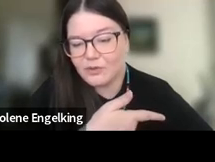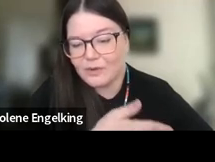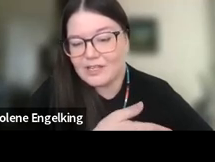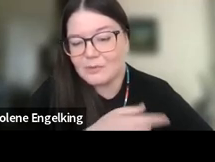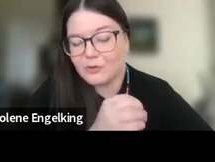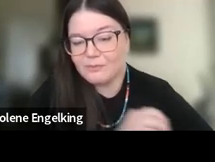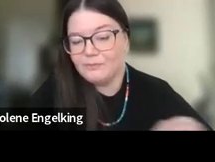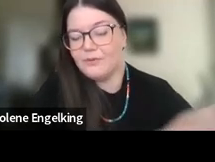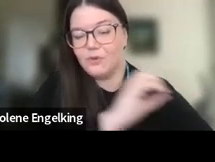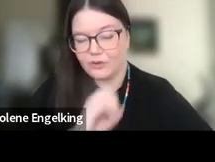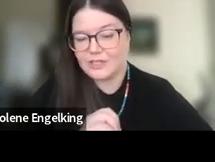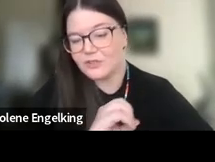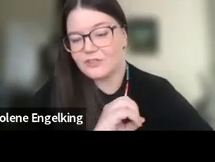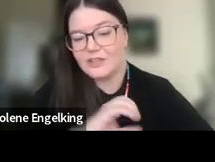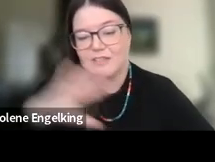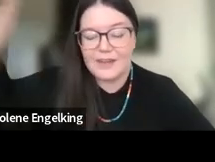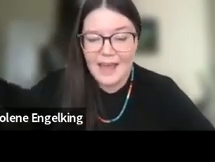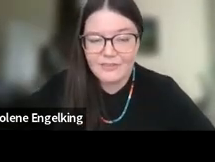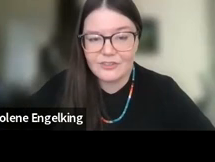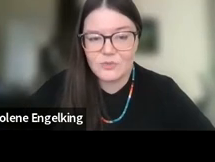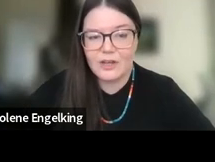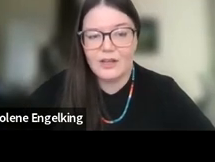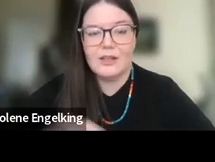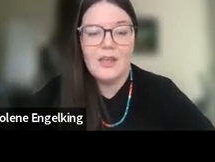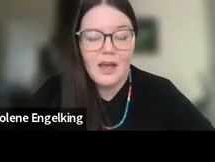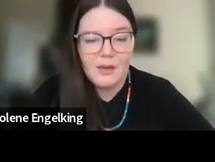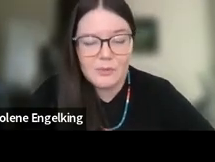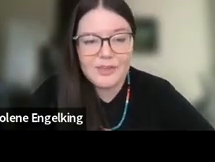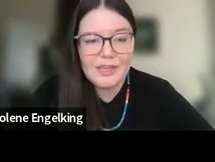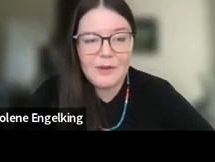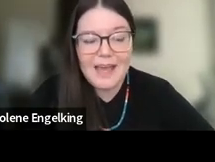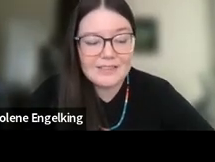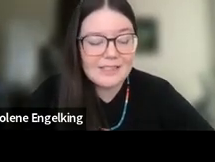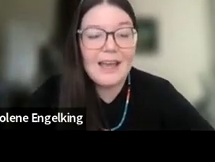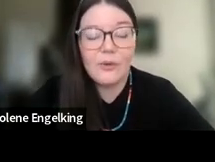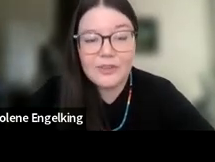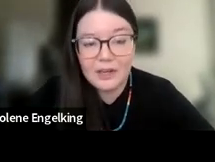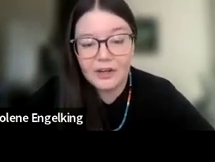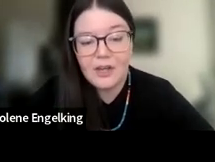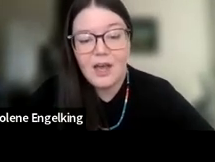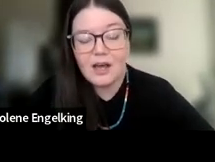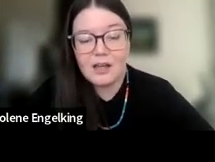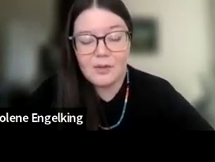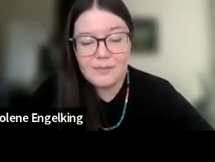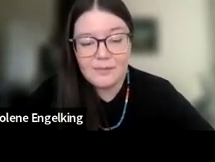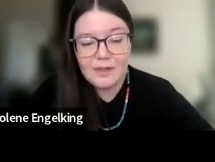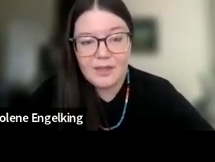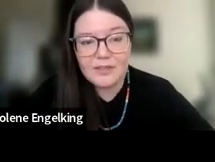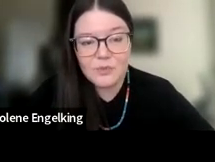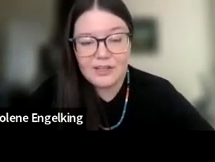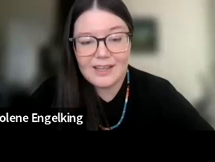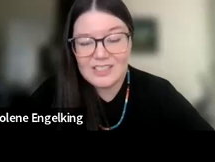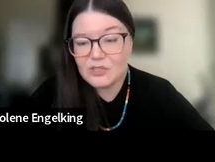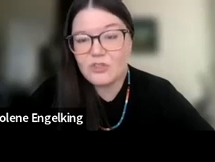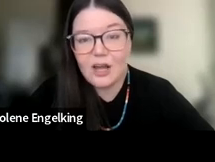many different ways, both before sexual assault and then after as well. When we're thinking about the access to healthcare,